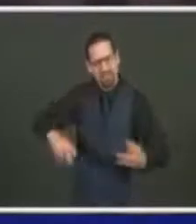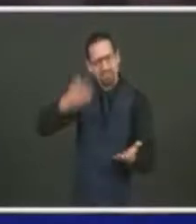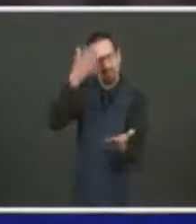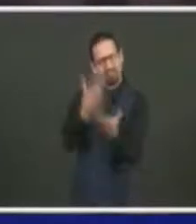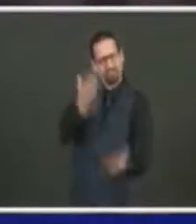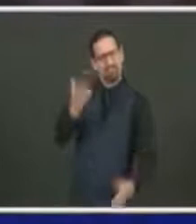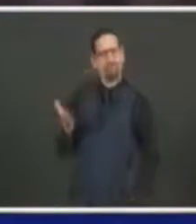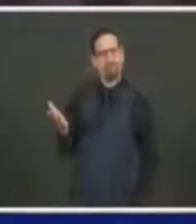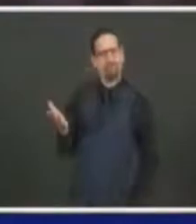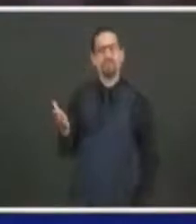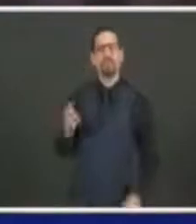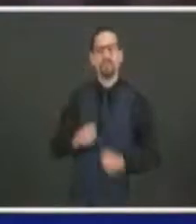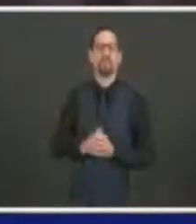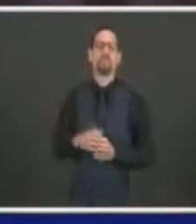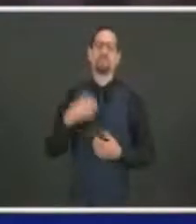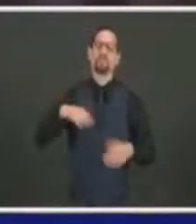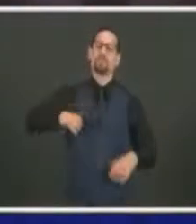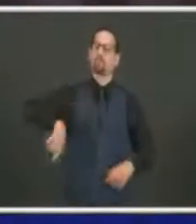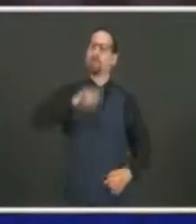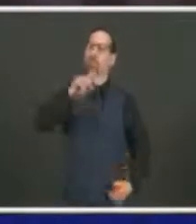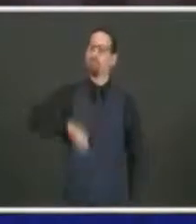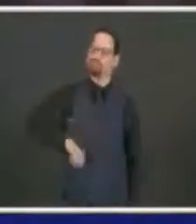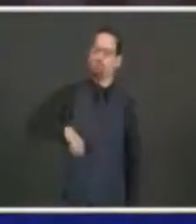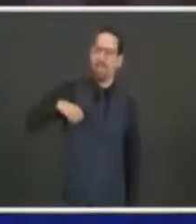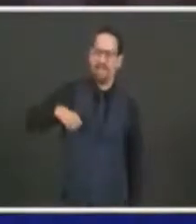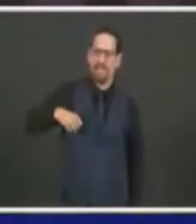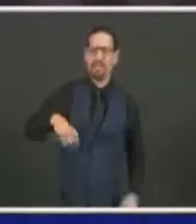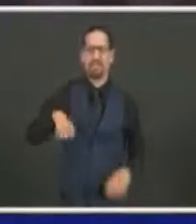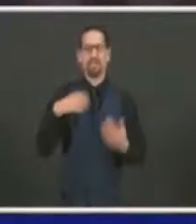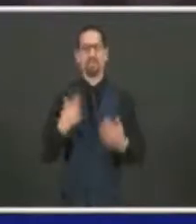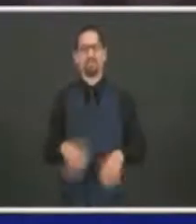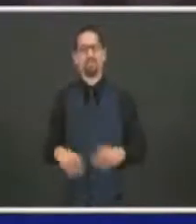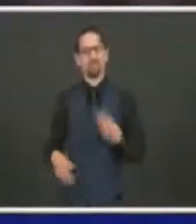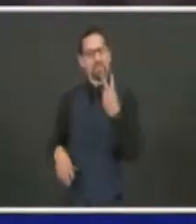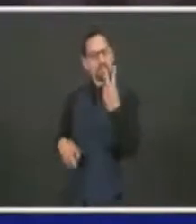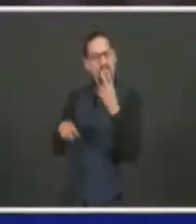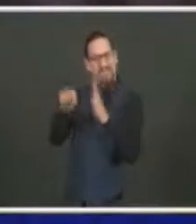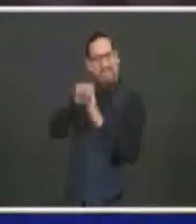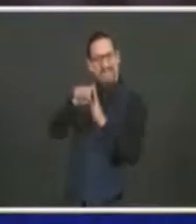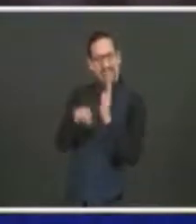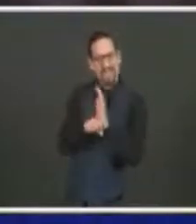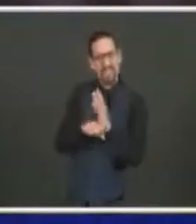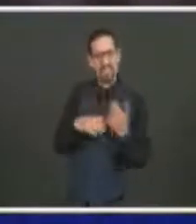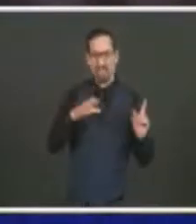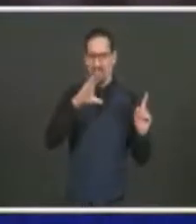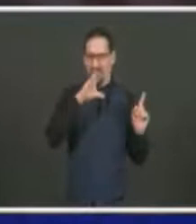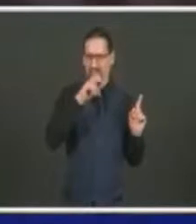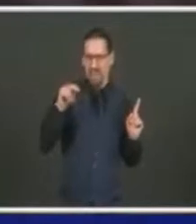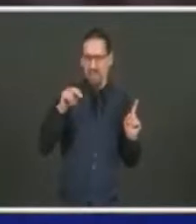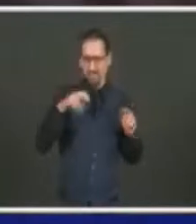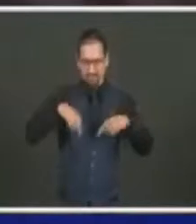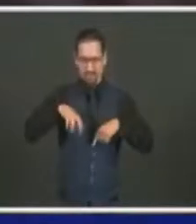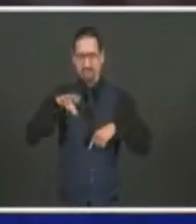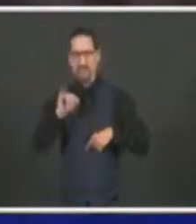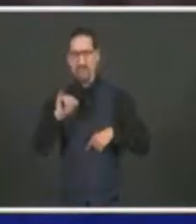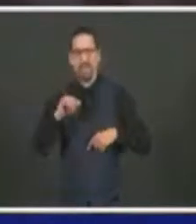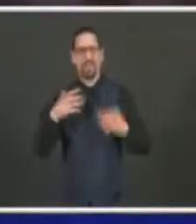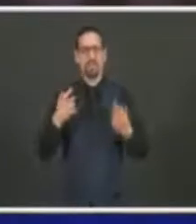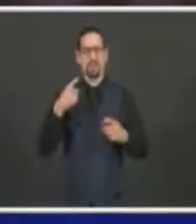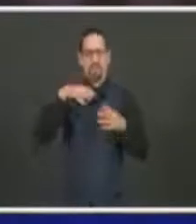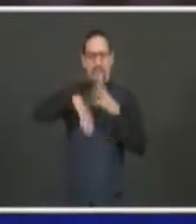that saw a decline in cases last week. Pat yourself on the back. All of the inconvenience that you've endured by following the rules